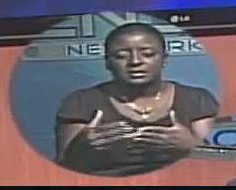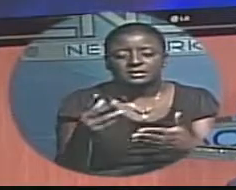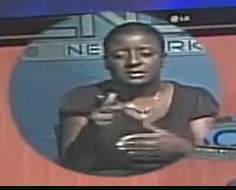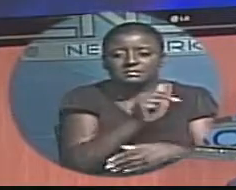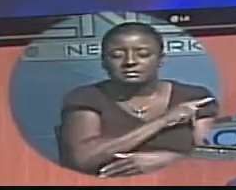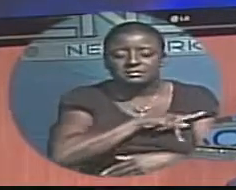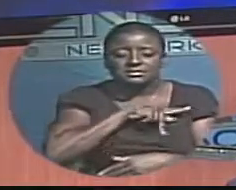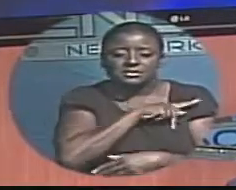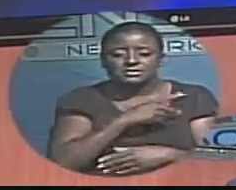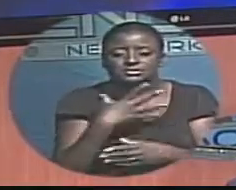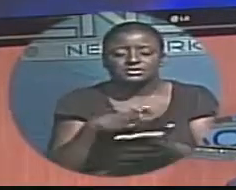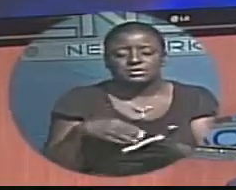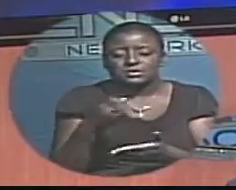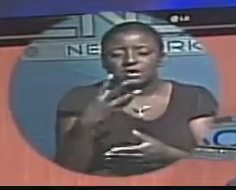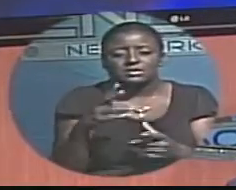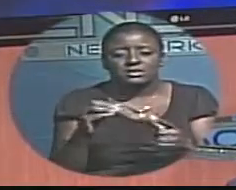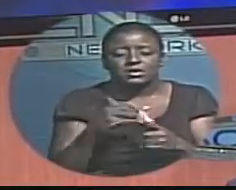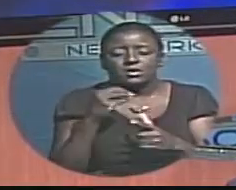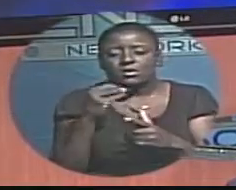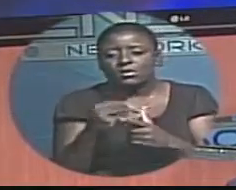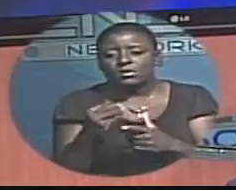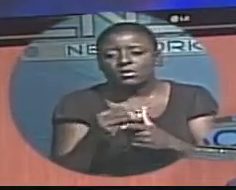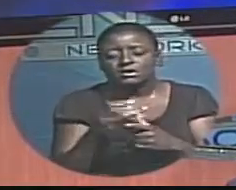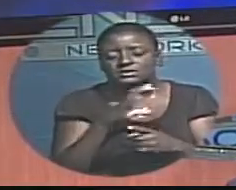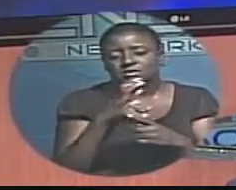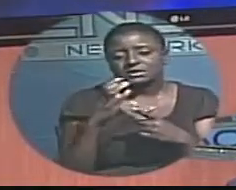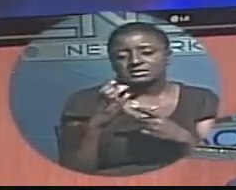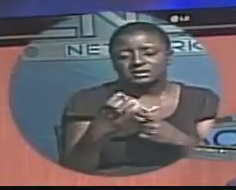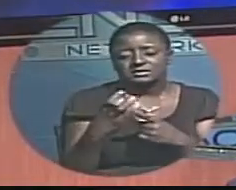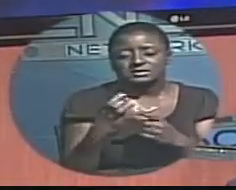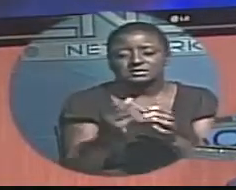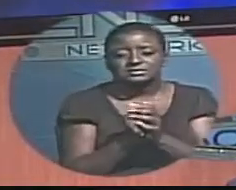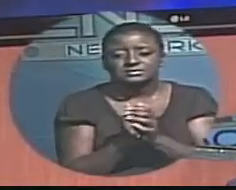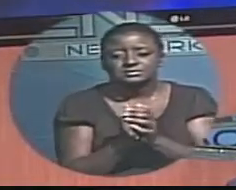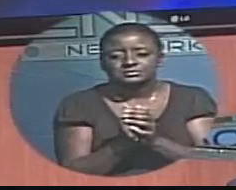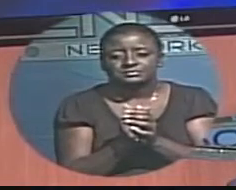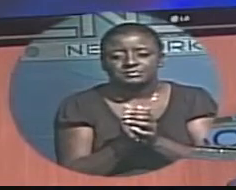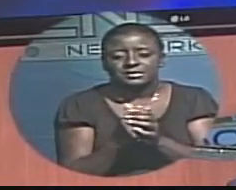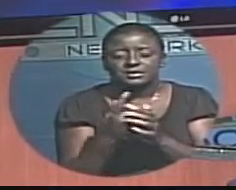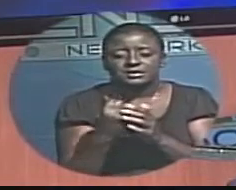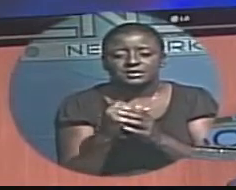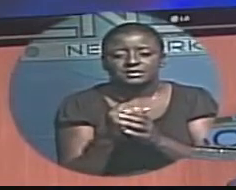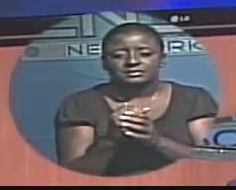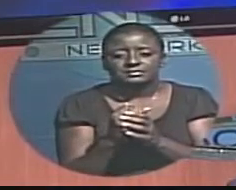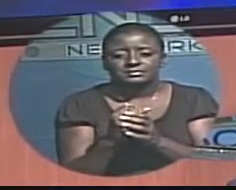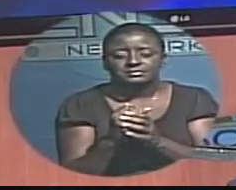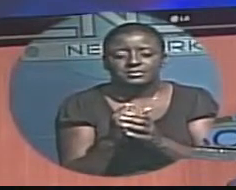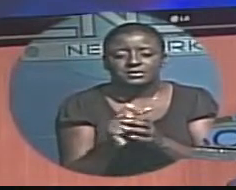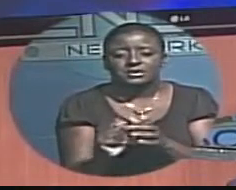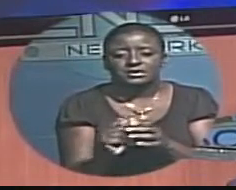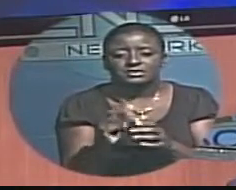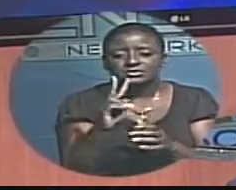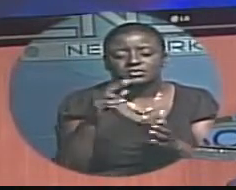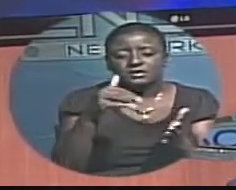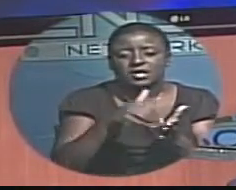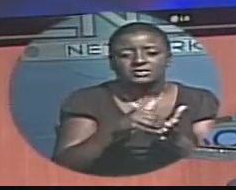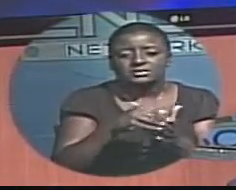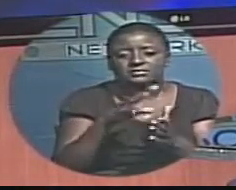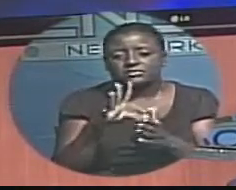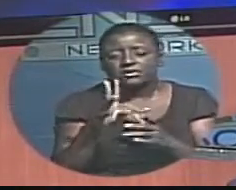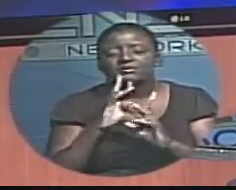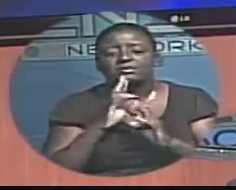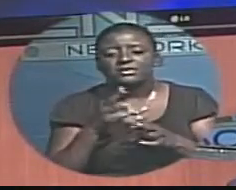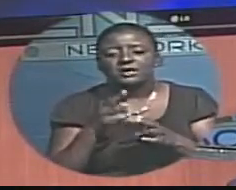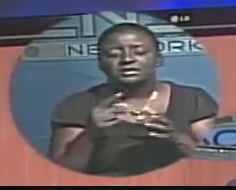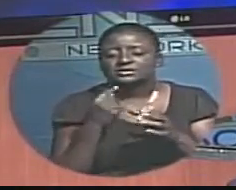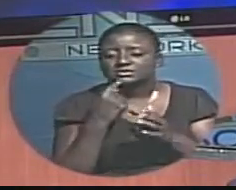was established in August 2002 to review national health insurance. The committee's 2004 report indicated then that the Bahamas